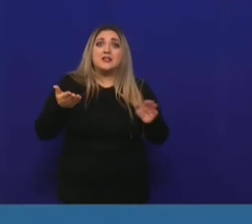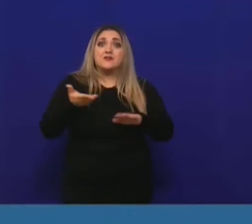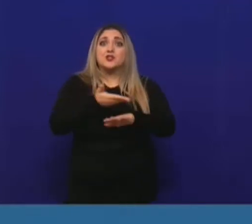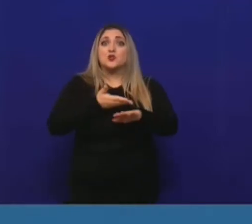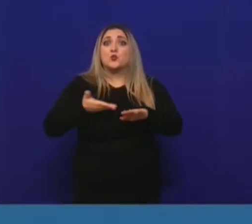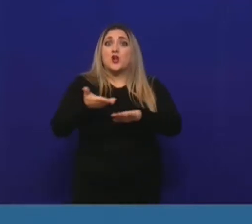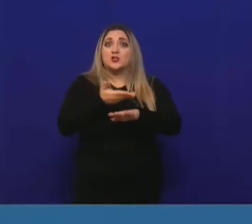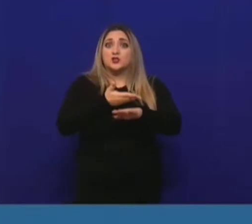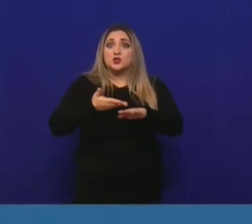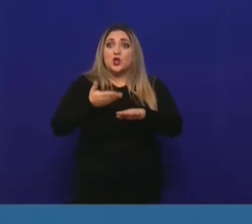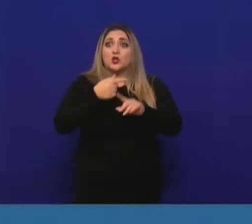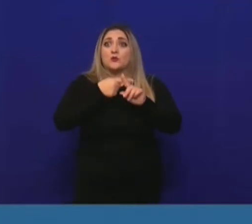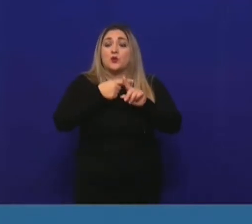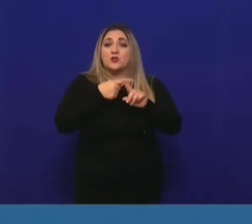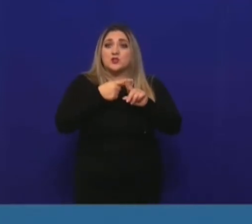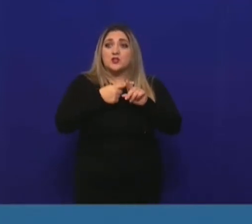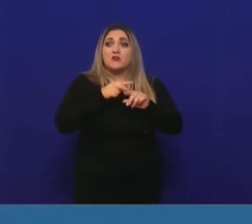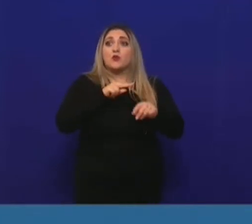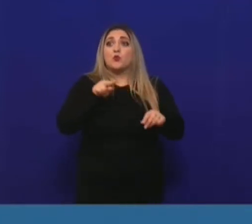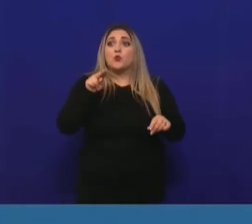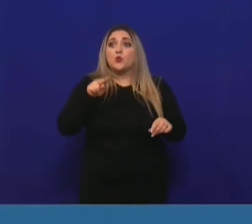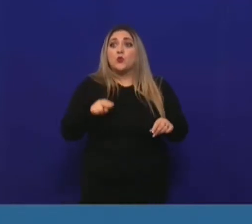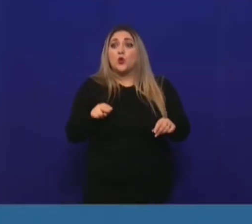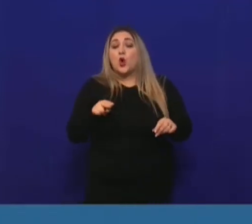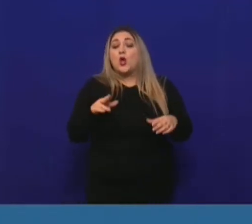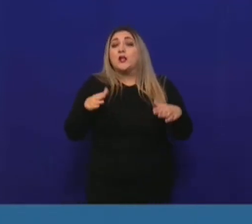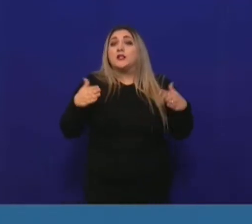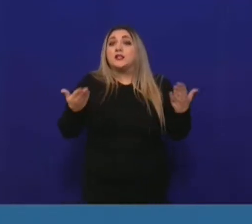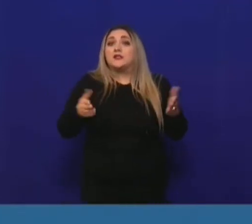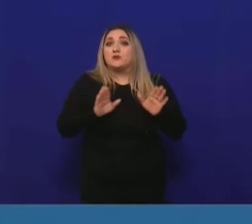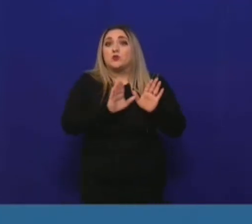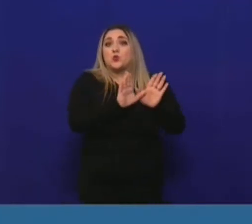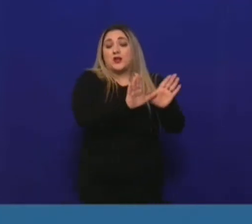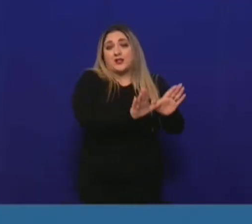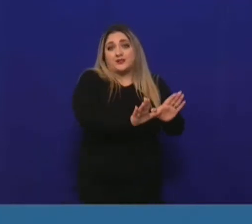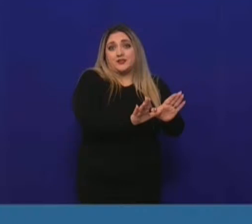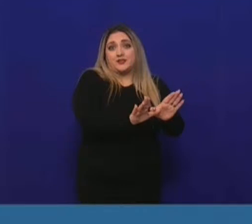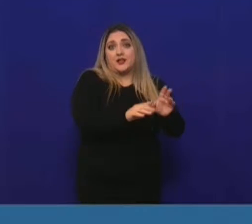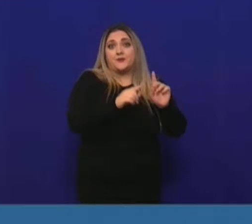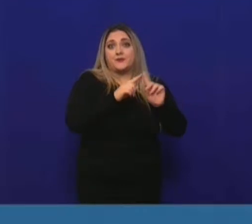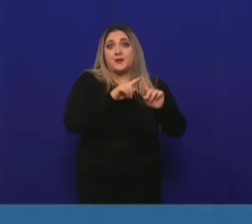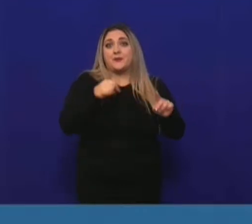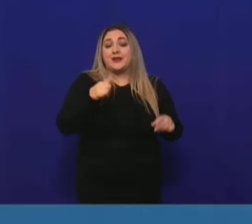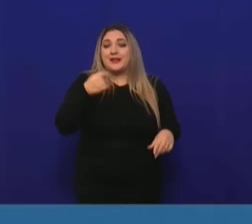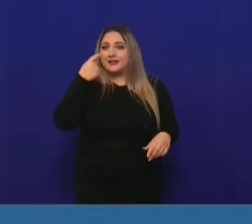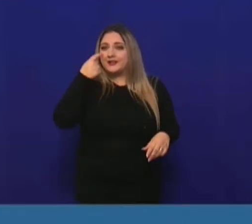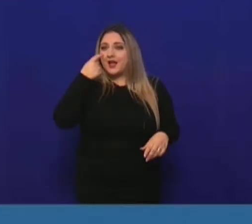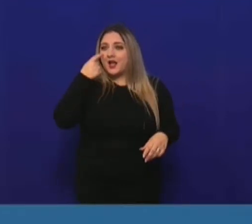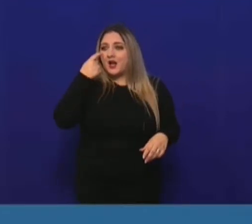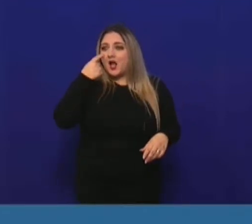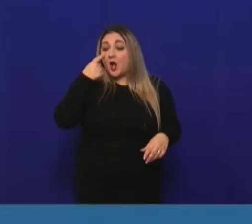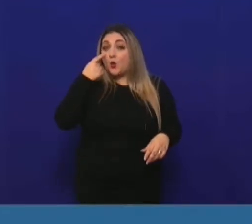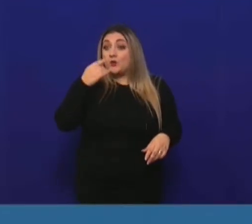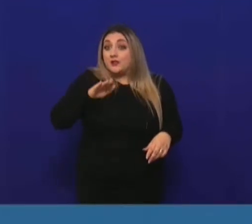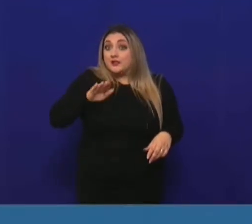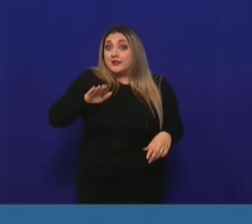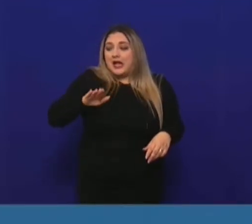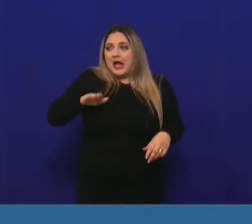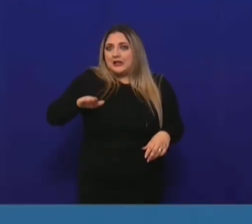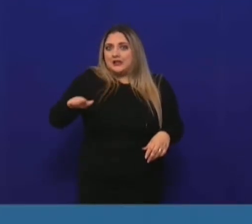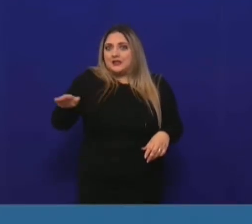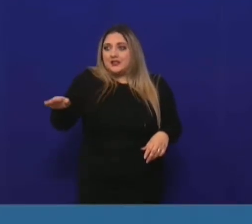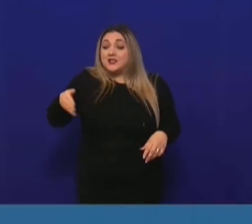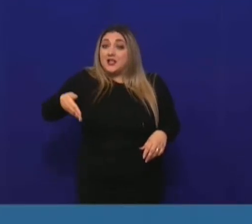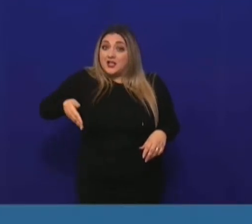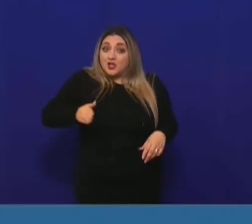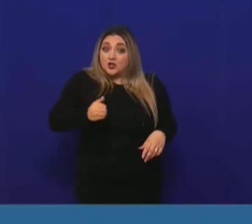case u anke min għandu jidħol f'kwarantina. Imma jekk inħarsu lejn spectators sa issa għadna b'sitwazzjoni fejn